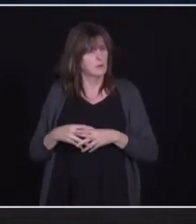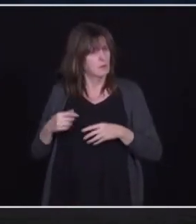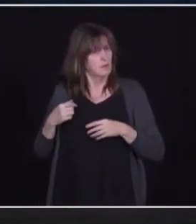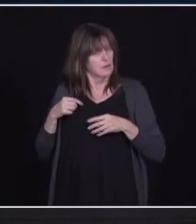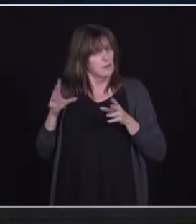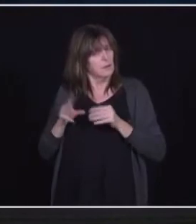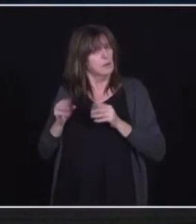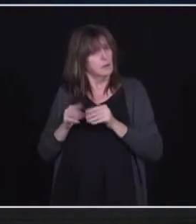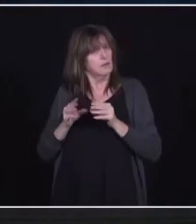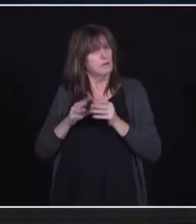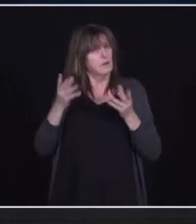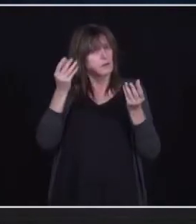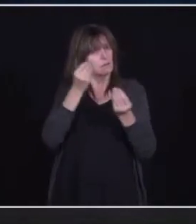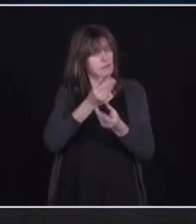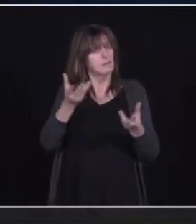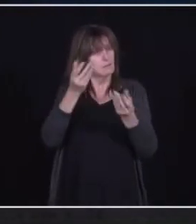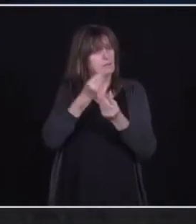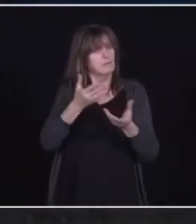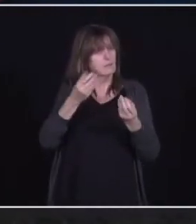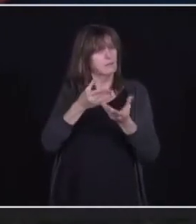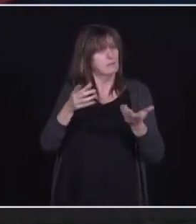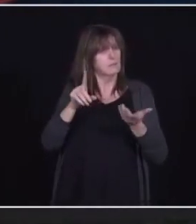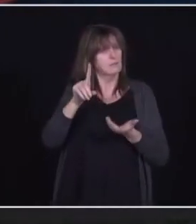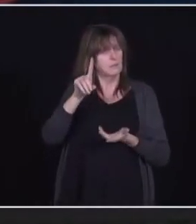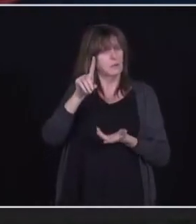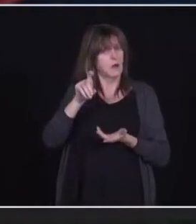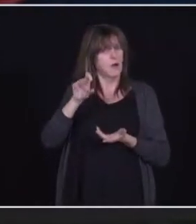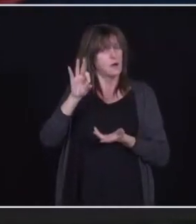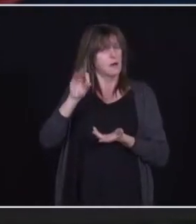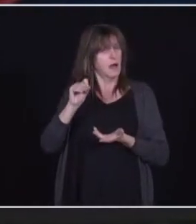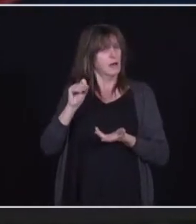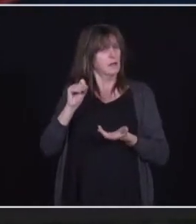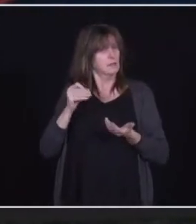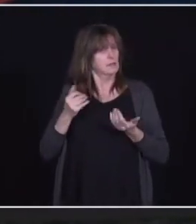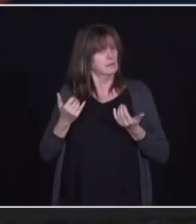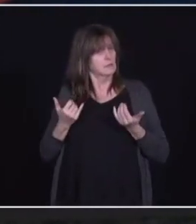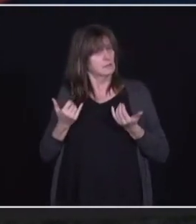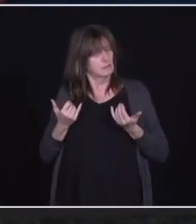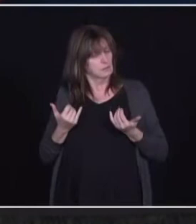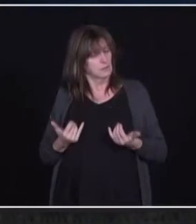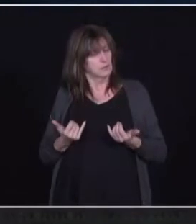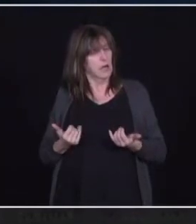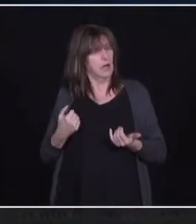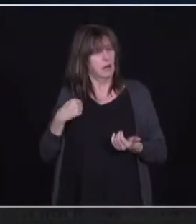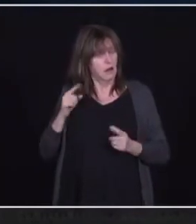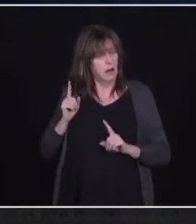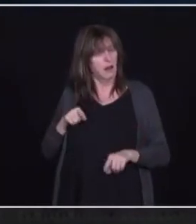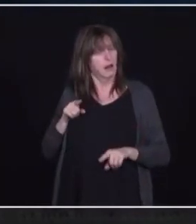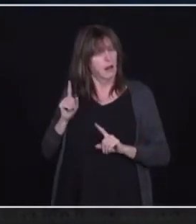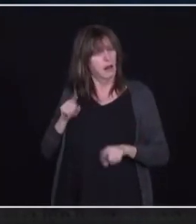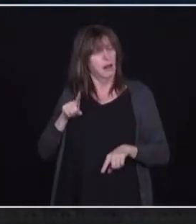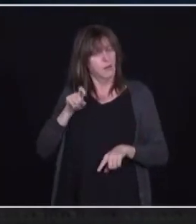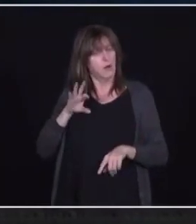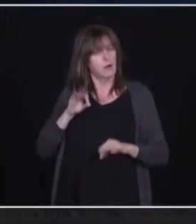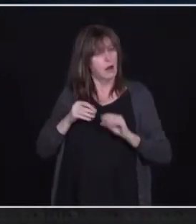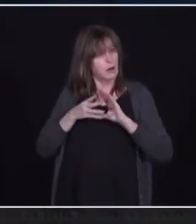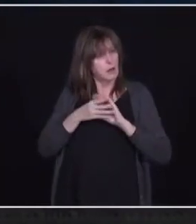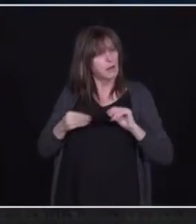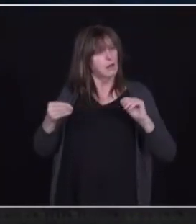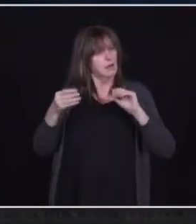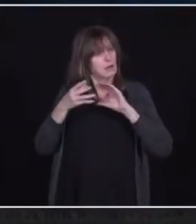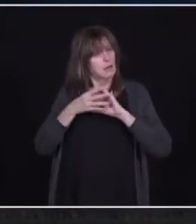the province. And there's a gentleman that's bringing this to your homes, your living rooms, family